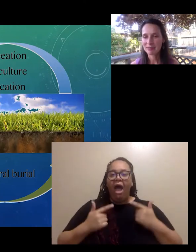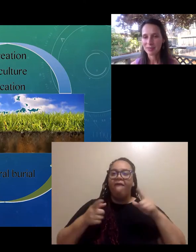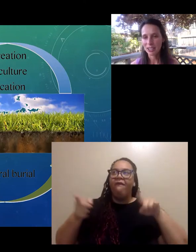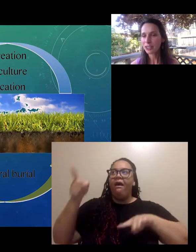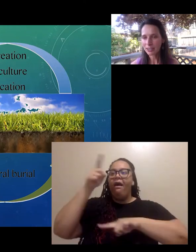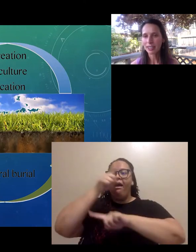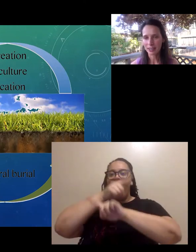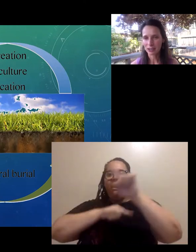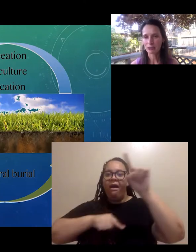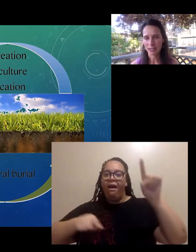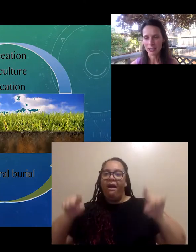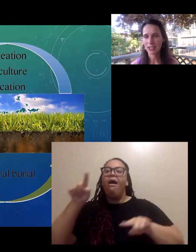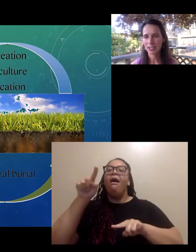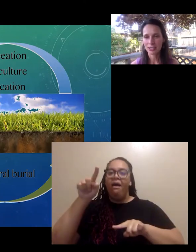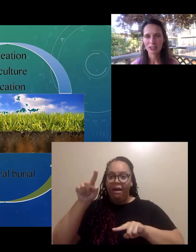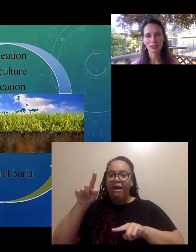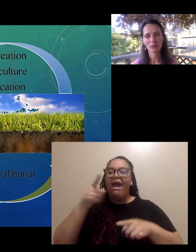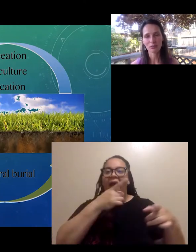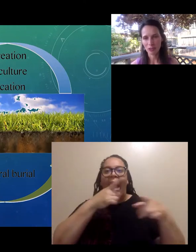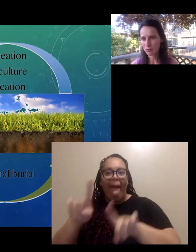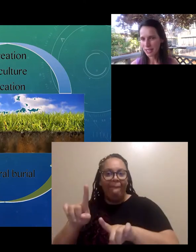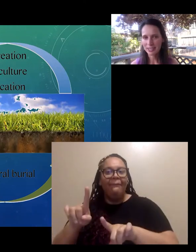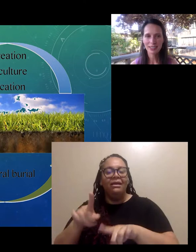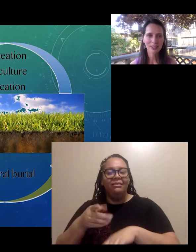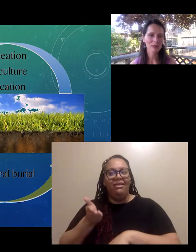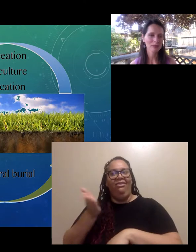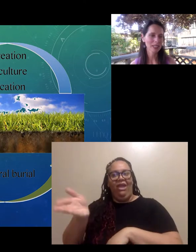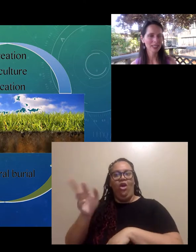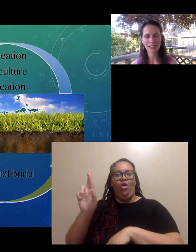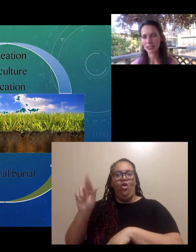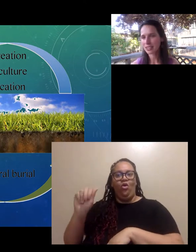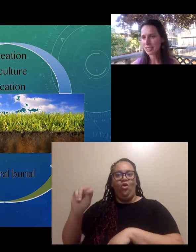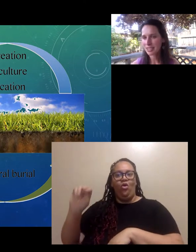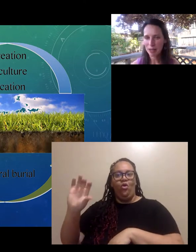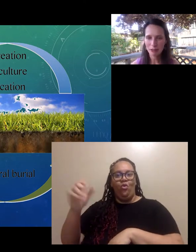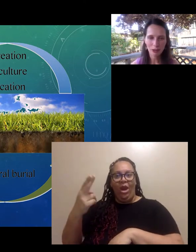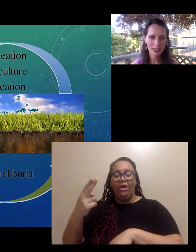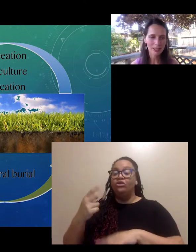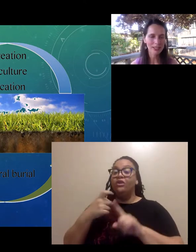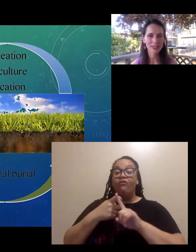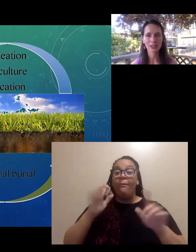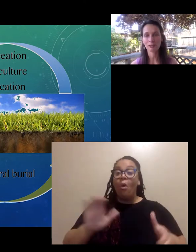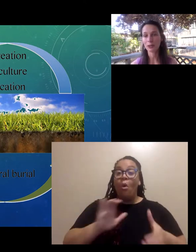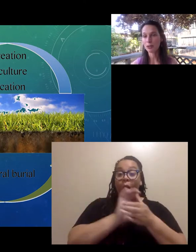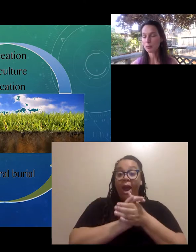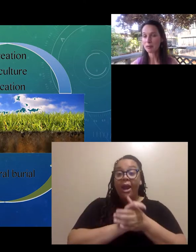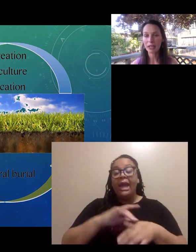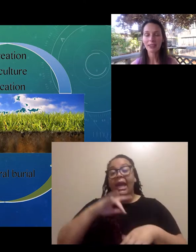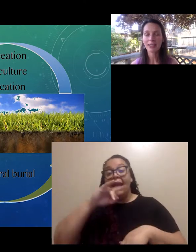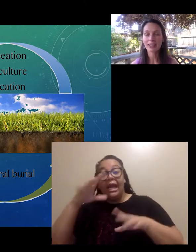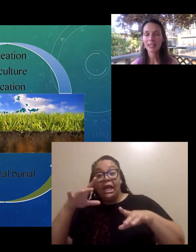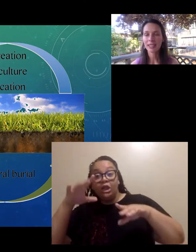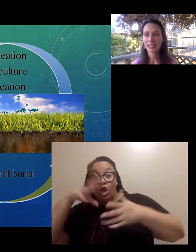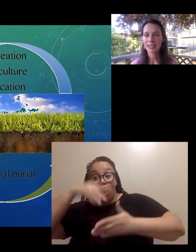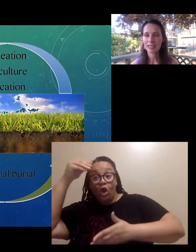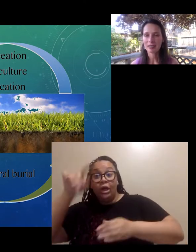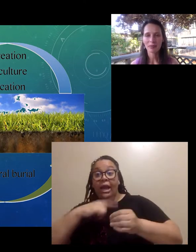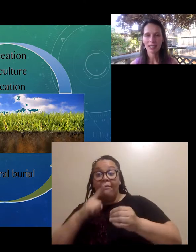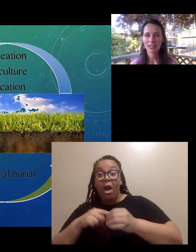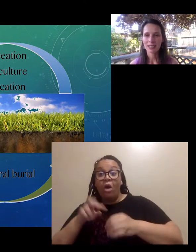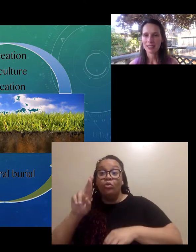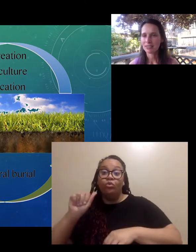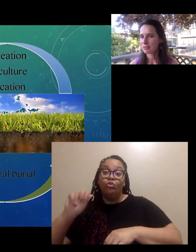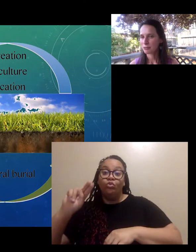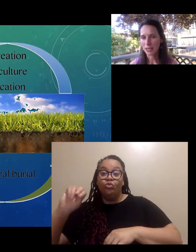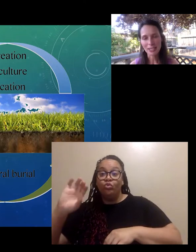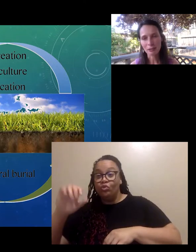um, occurring at the ranch, you know, from, from weddings, from kids learning about forests to folks being buried, um,